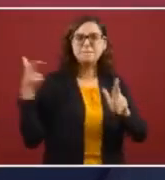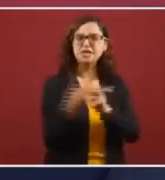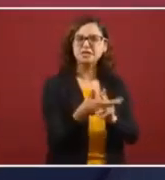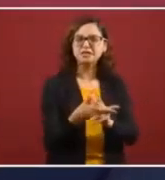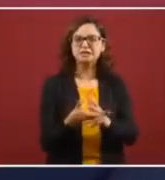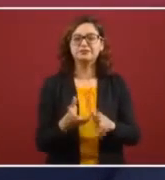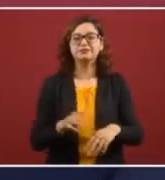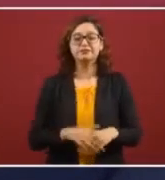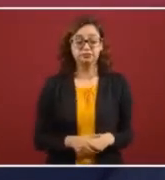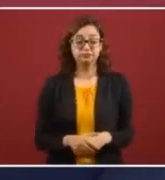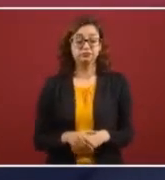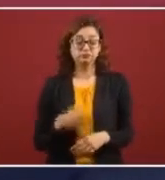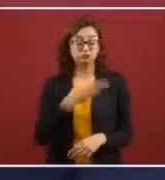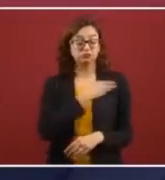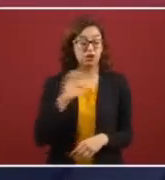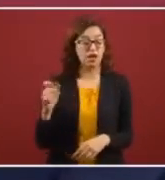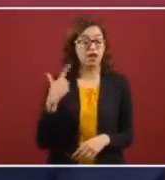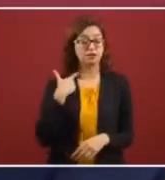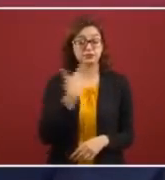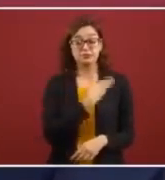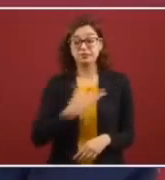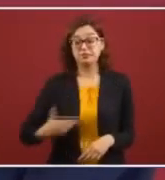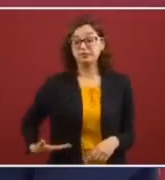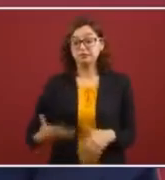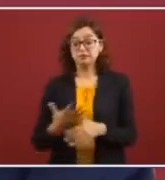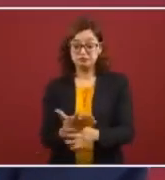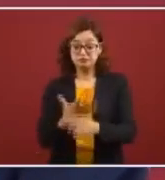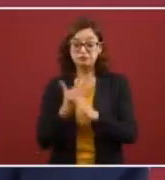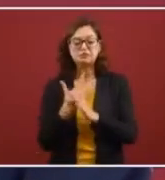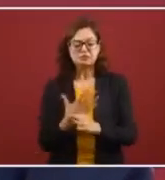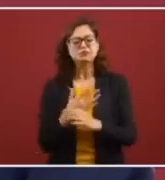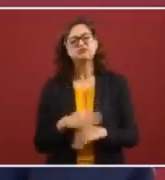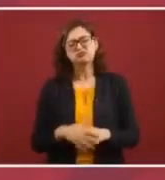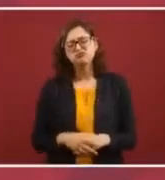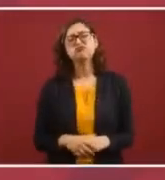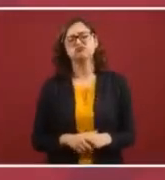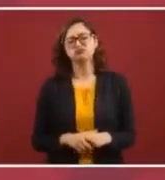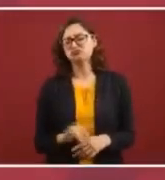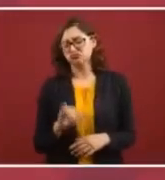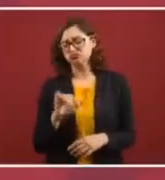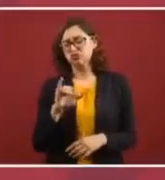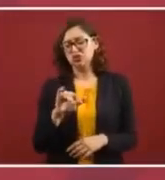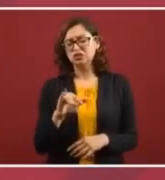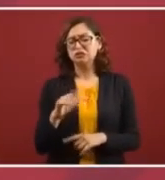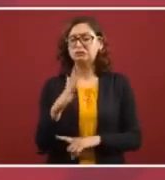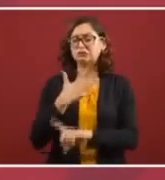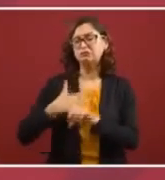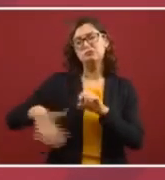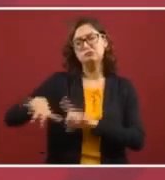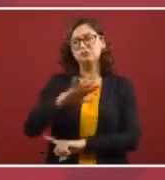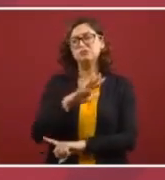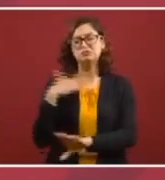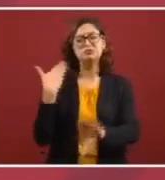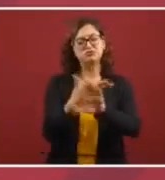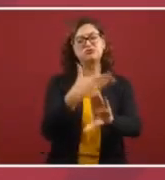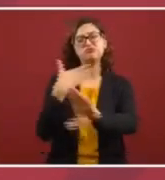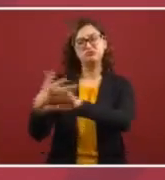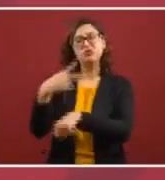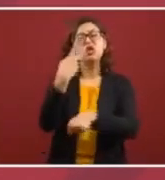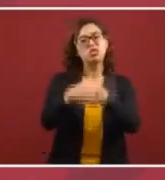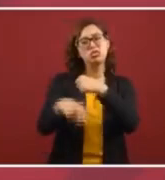there was a president that used to say like that, there's going to be collateral damage,